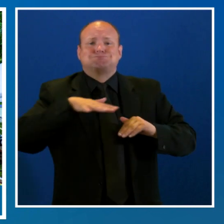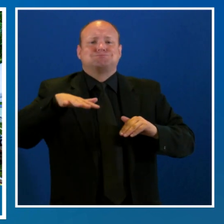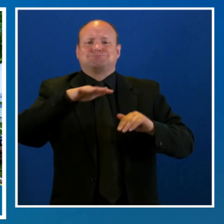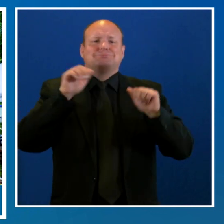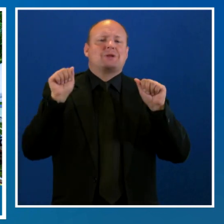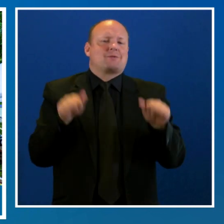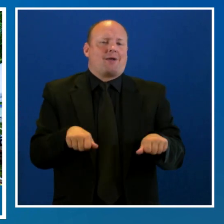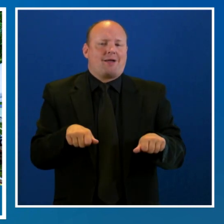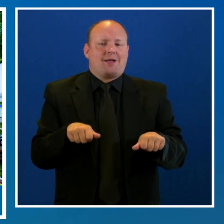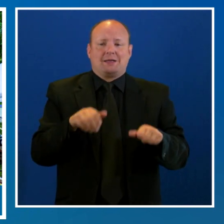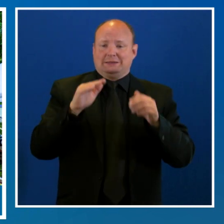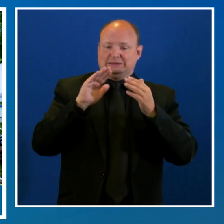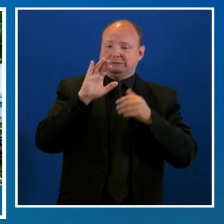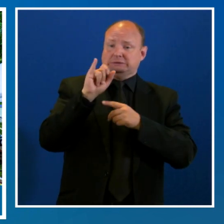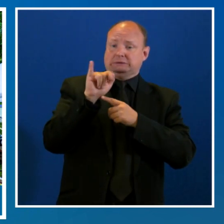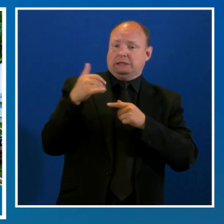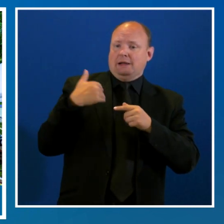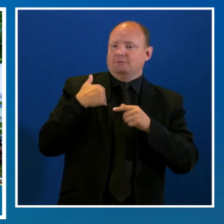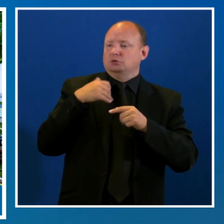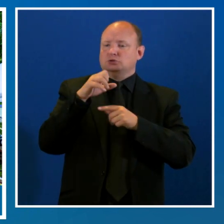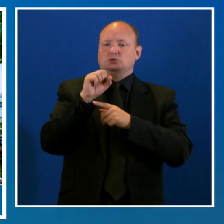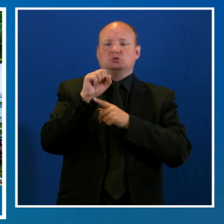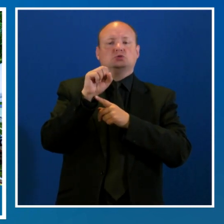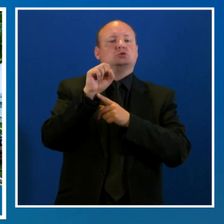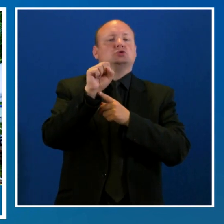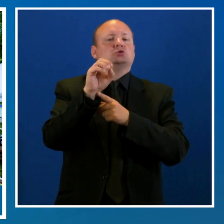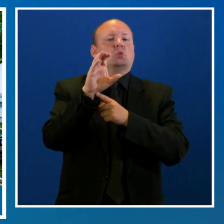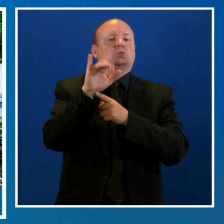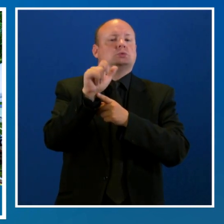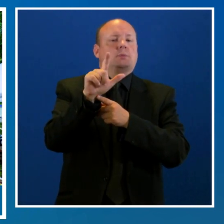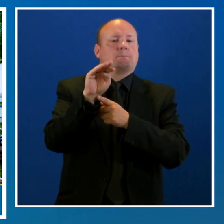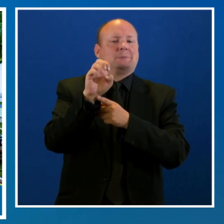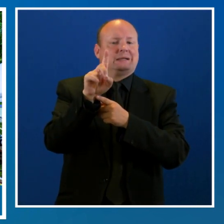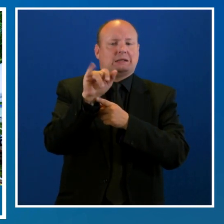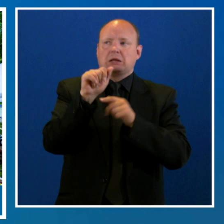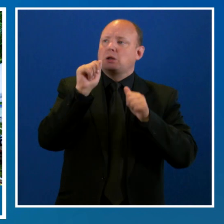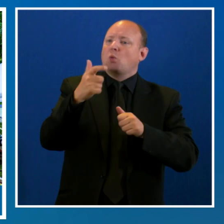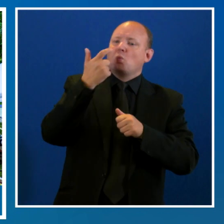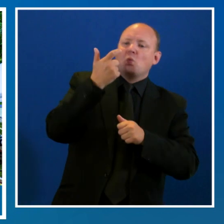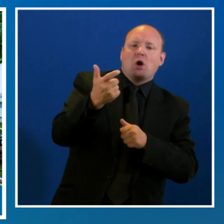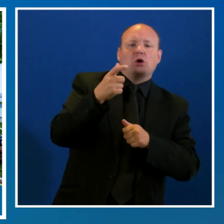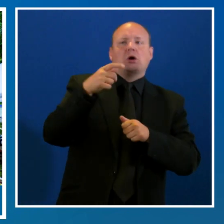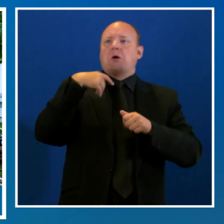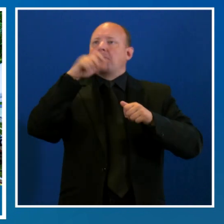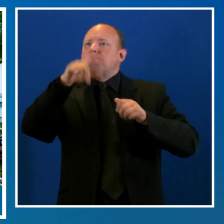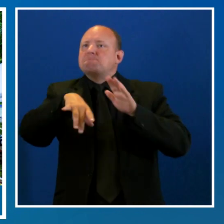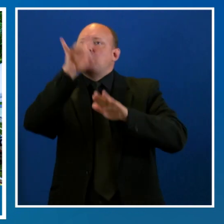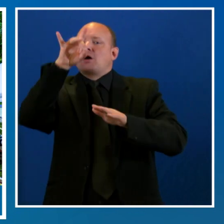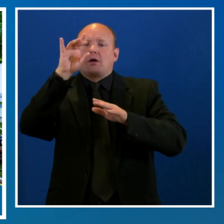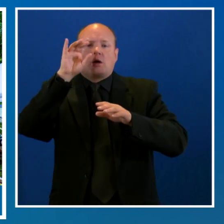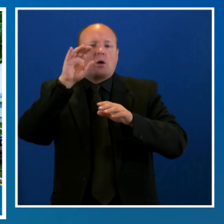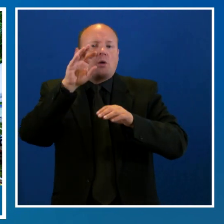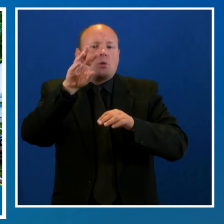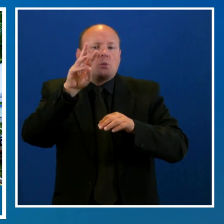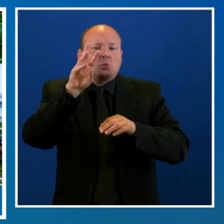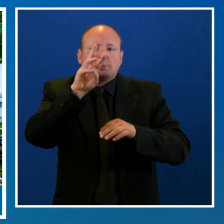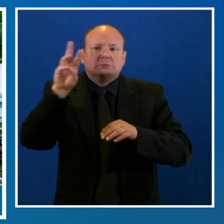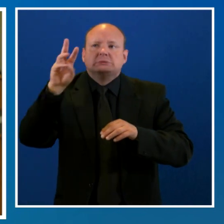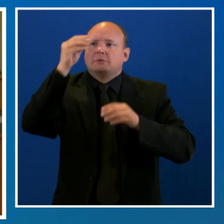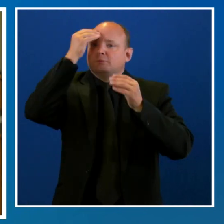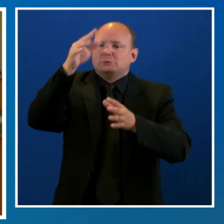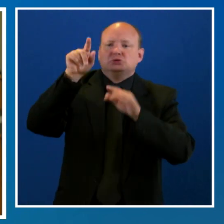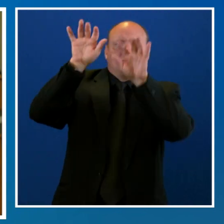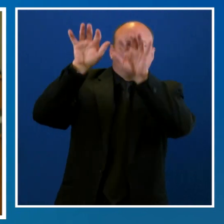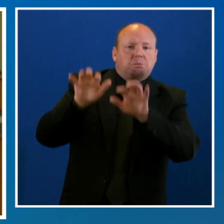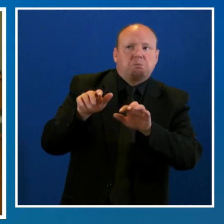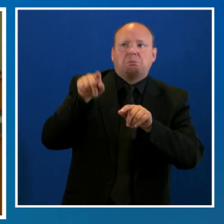media pages and community calendar for the latest in city and other community events this summer.